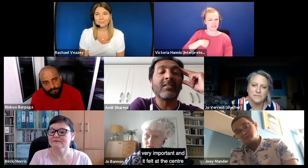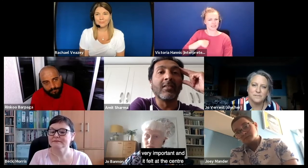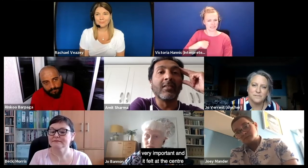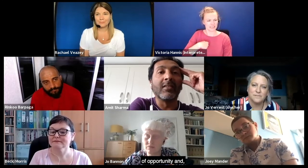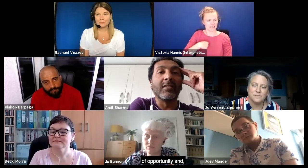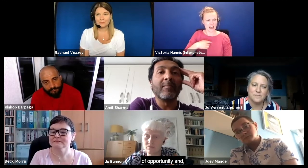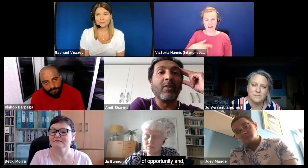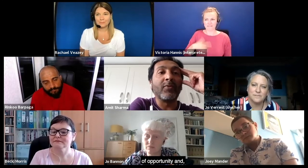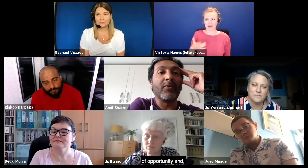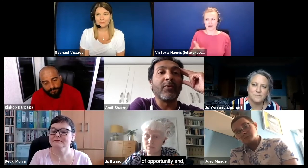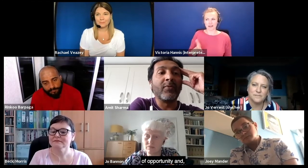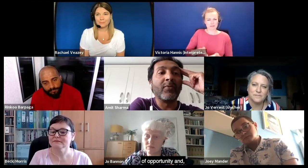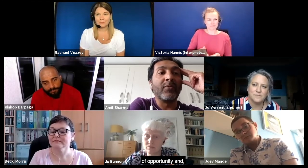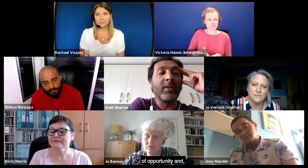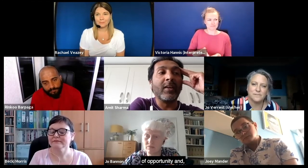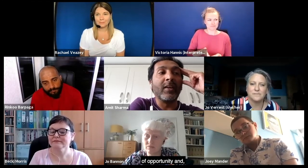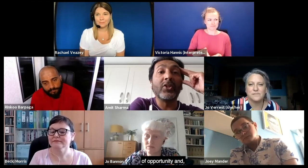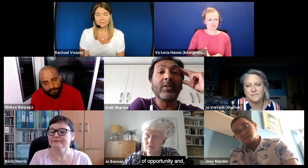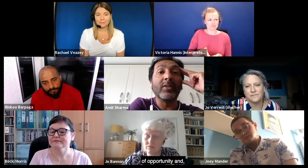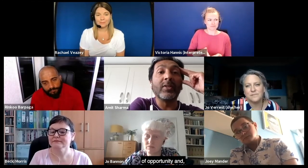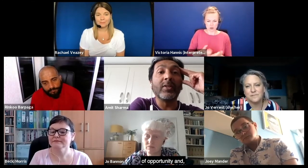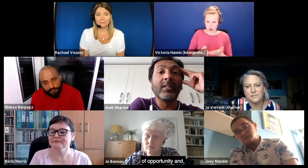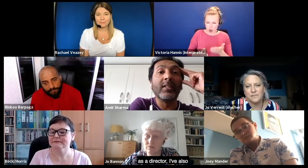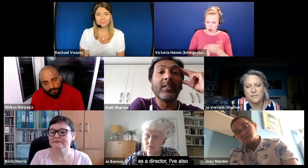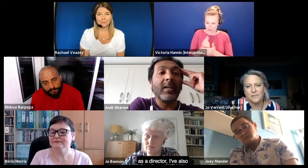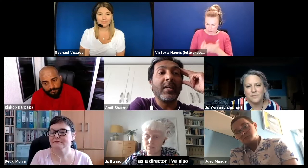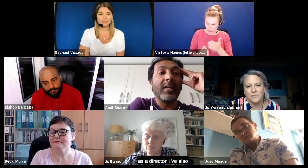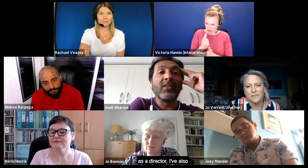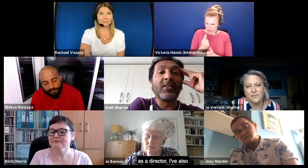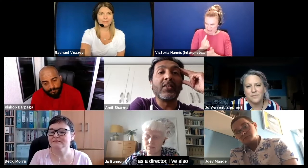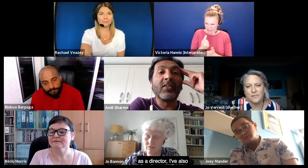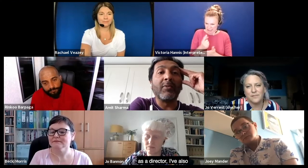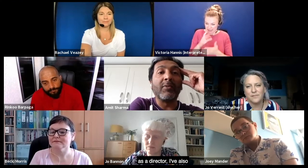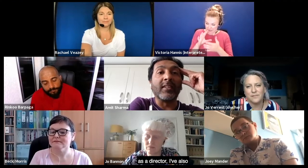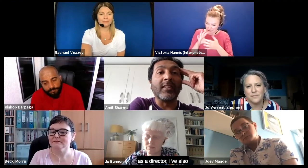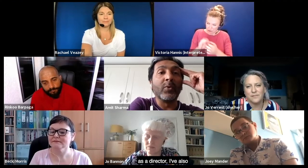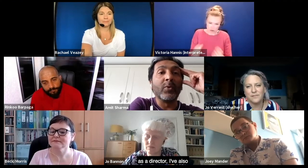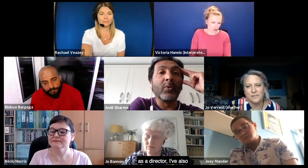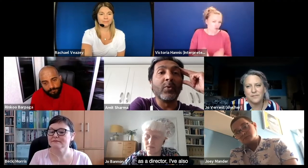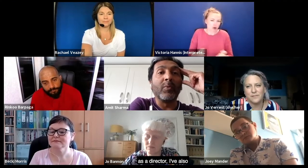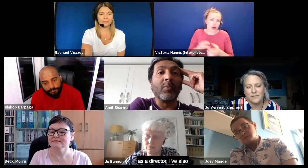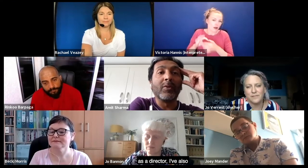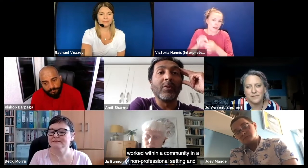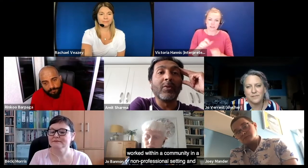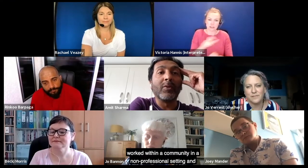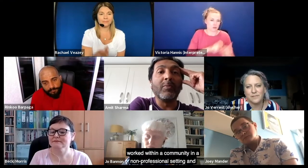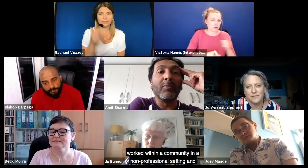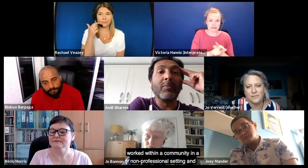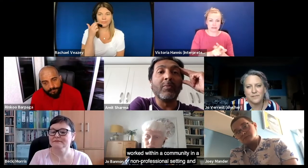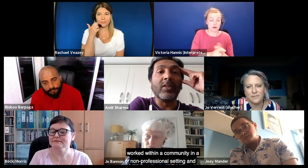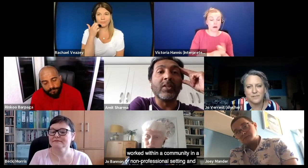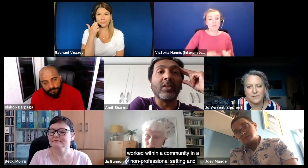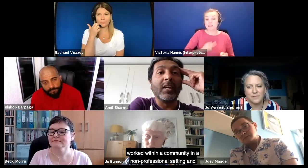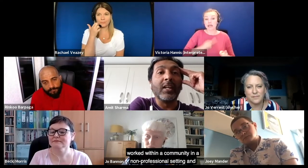center of opportunity. And as a director, I've also worked within a